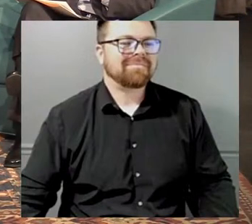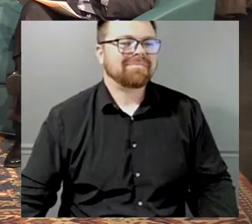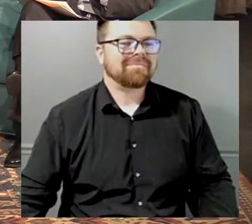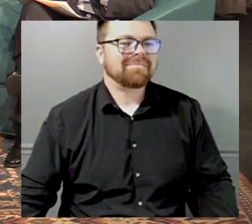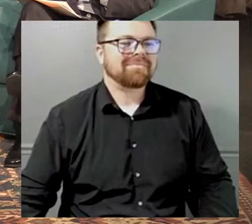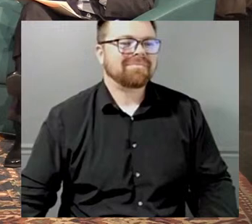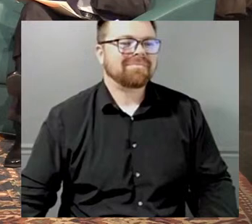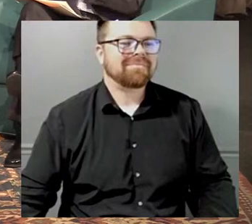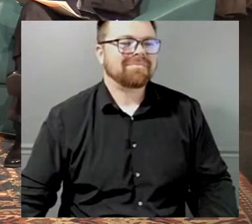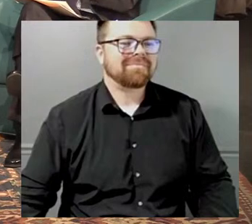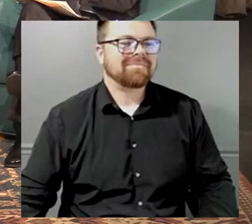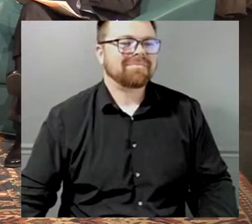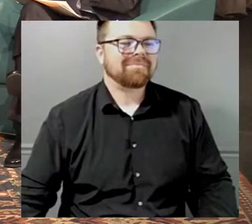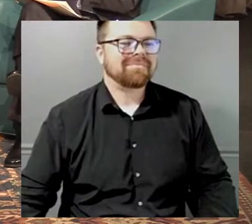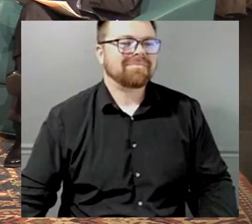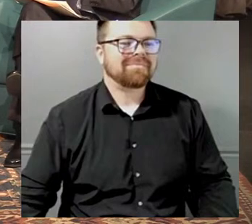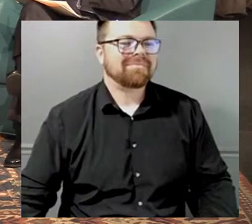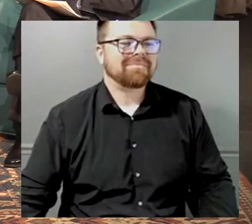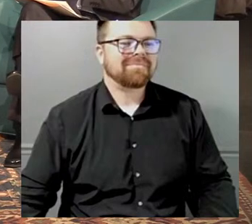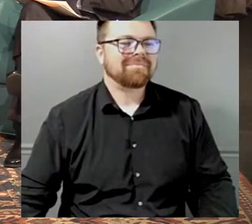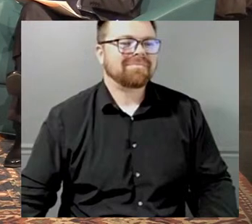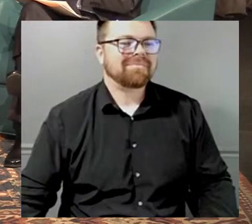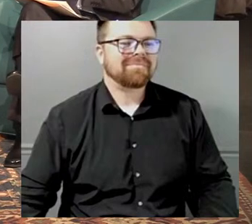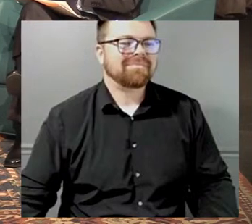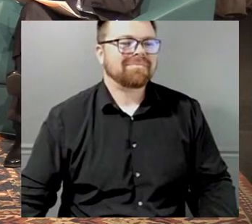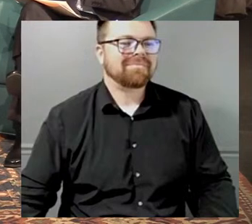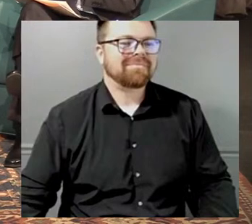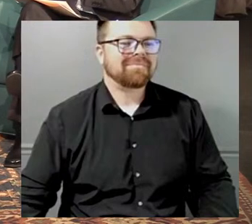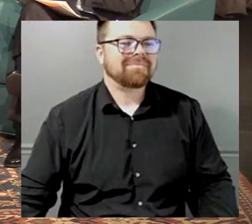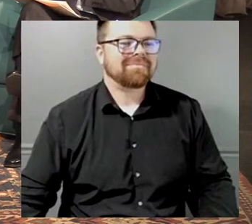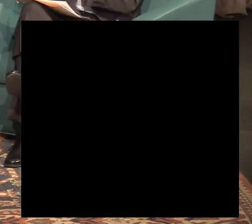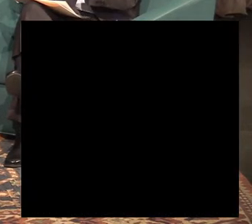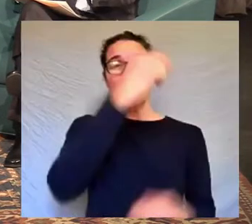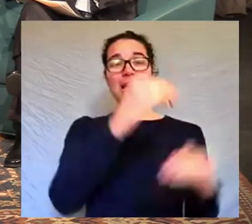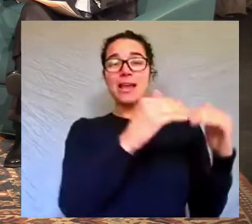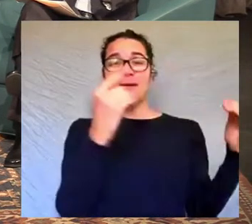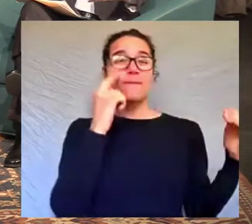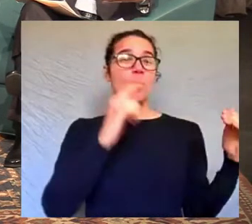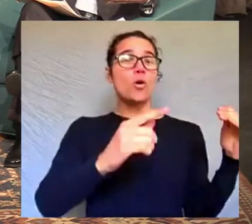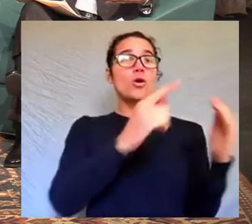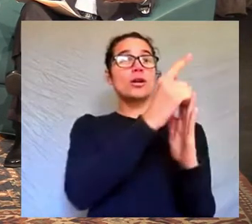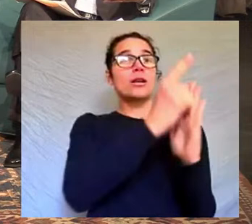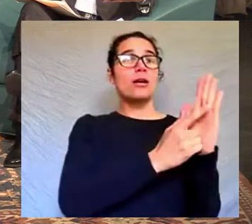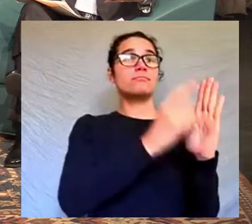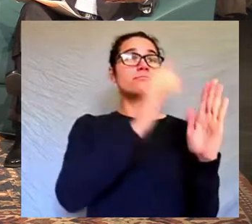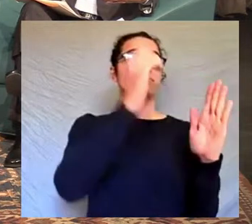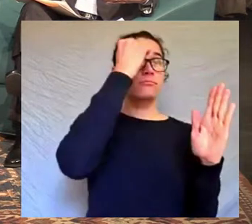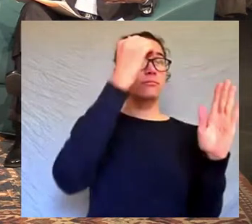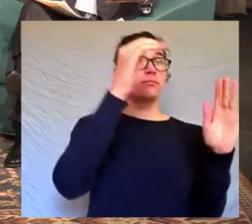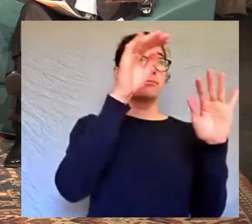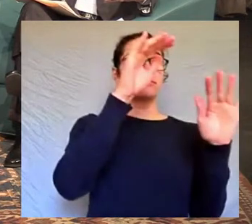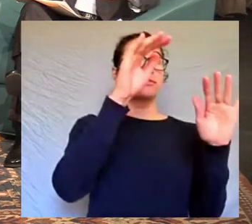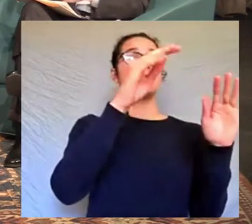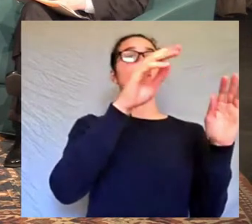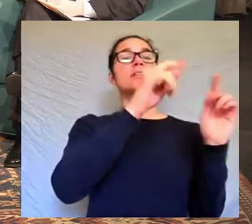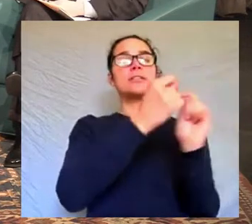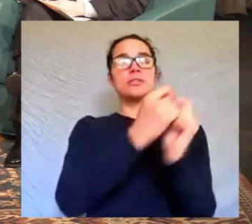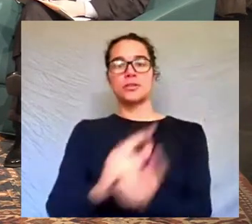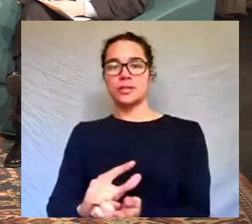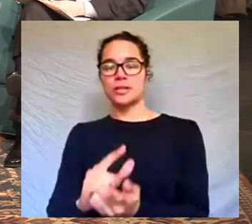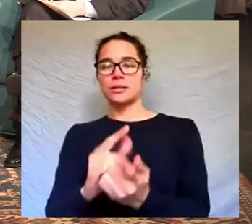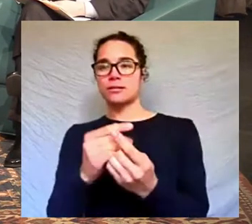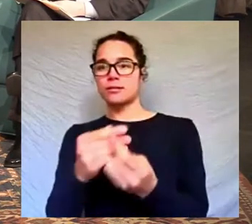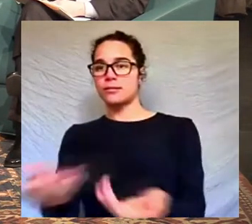The translation of things that happen at a very high level in decision making to a way that can actually reach everyday Americans.